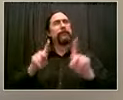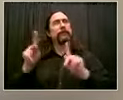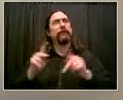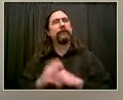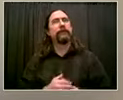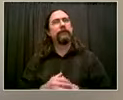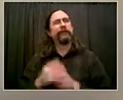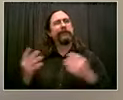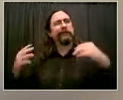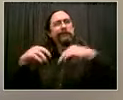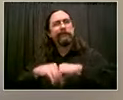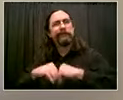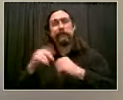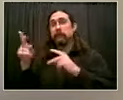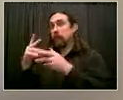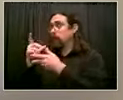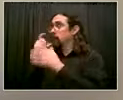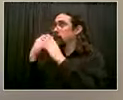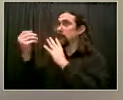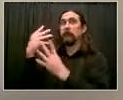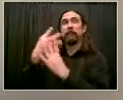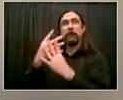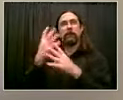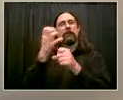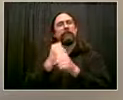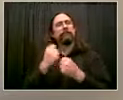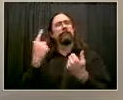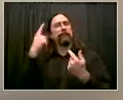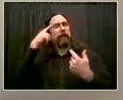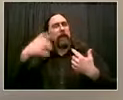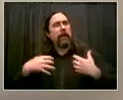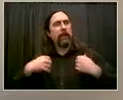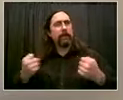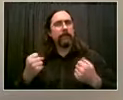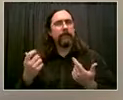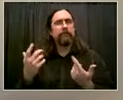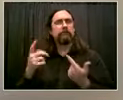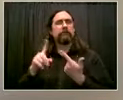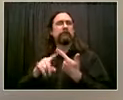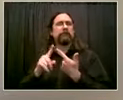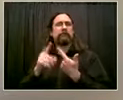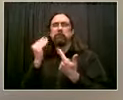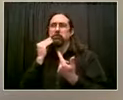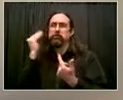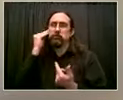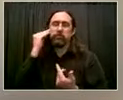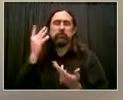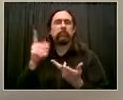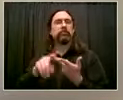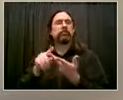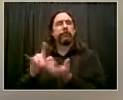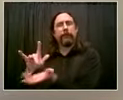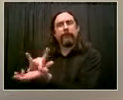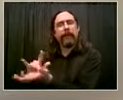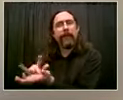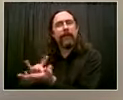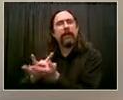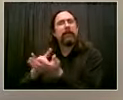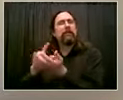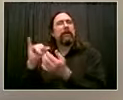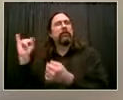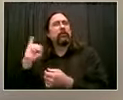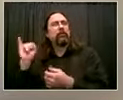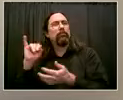heavily skewed with New York City residents, it is now our responsibility to take that same approach. Because the individuals throughout the state